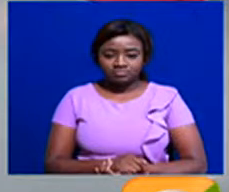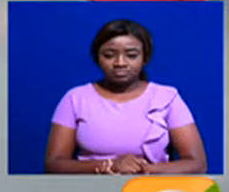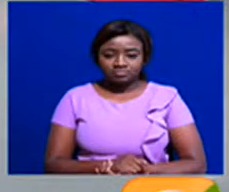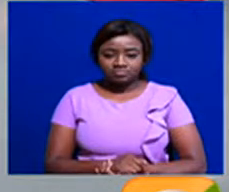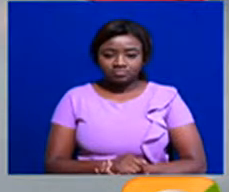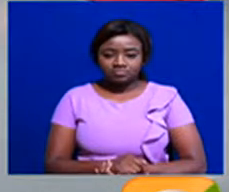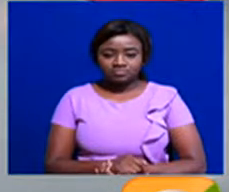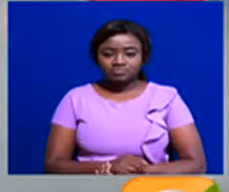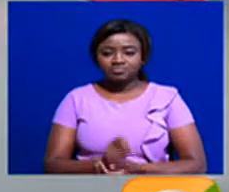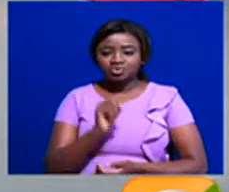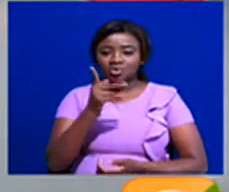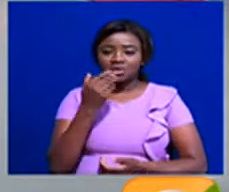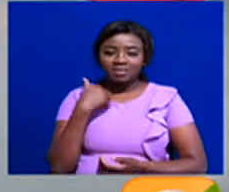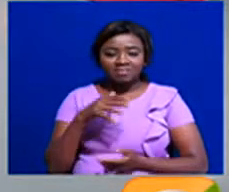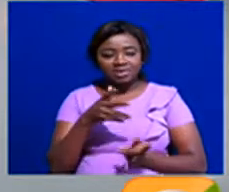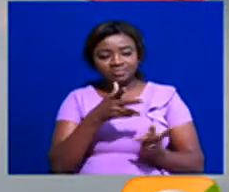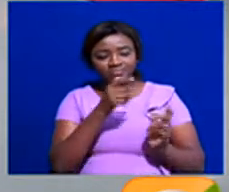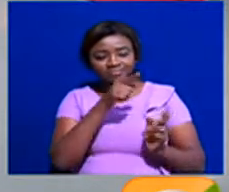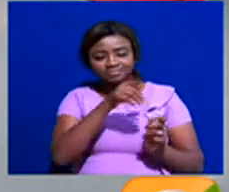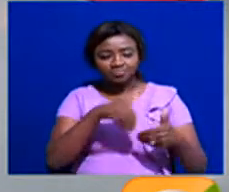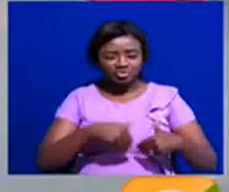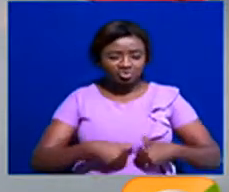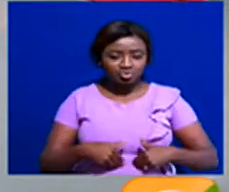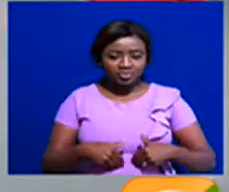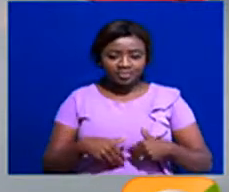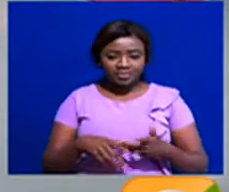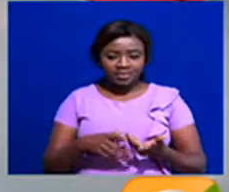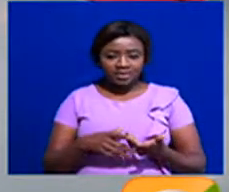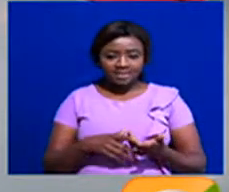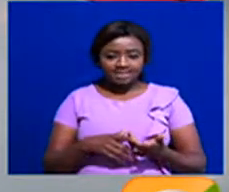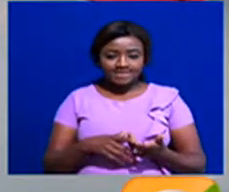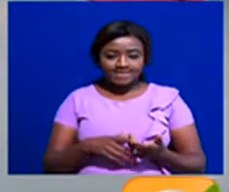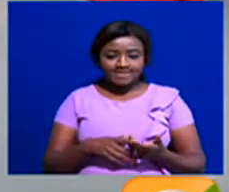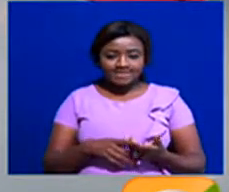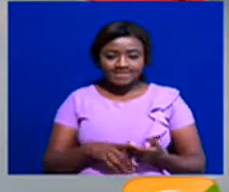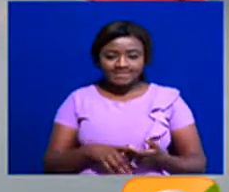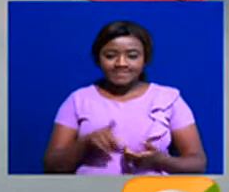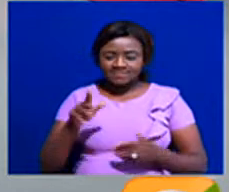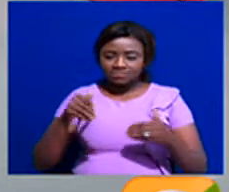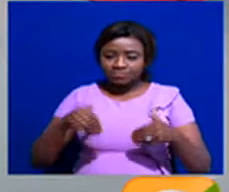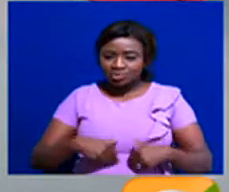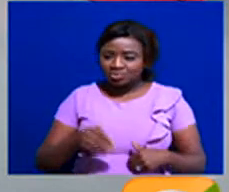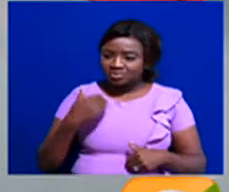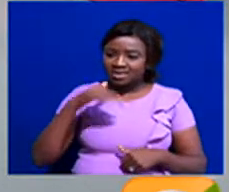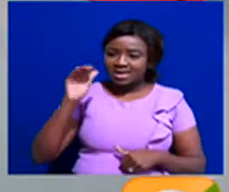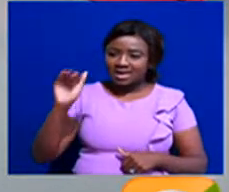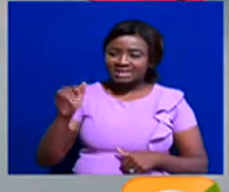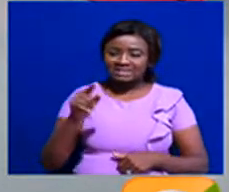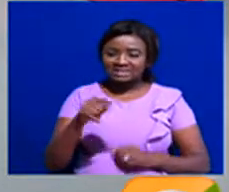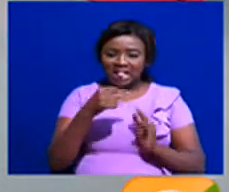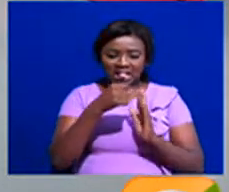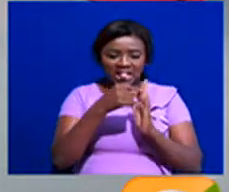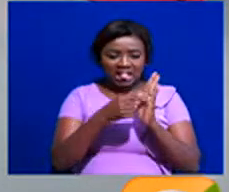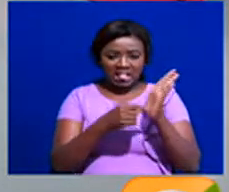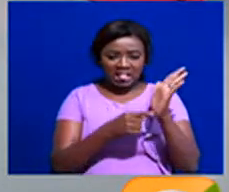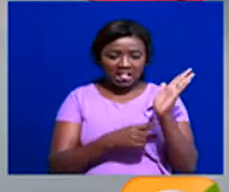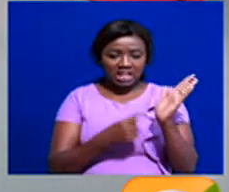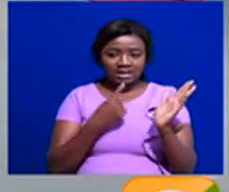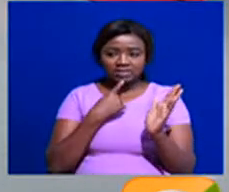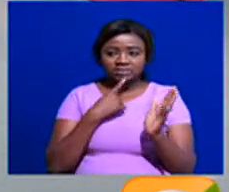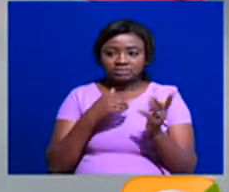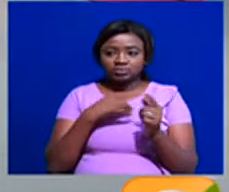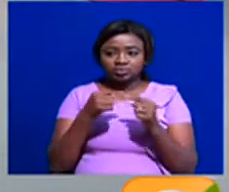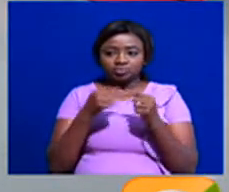Okay. Let me hear from the younger generation here who have the microphone. You have the microphone right there. Do this legislation against tobacco